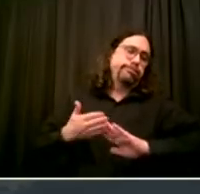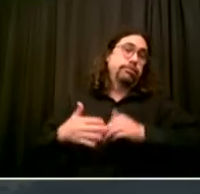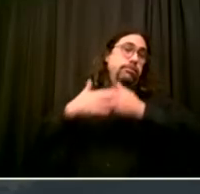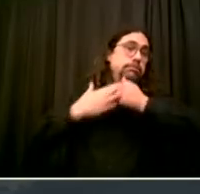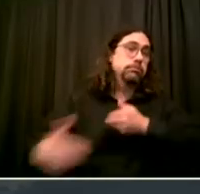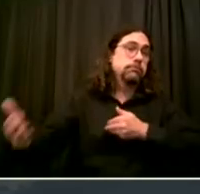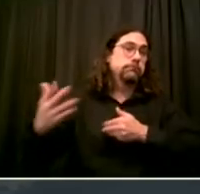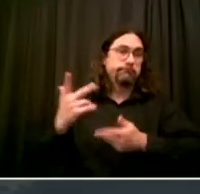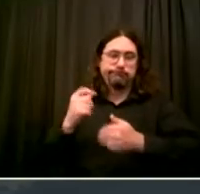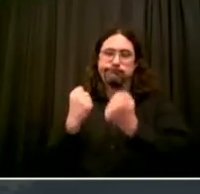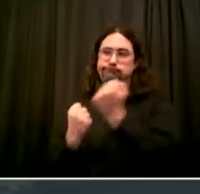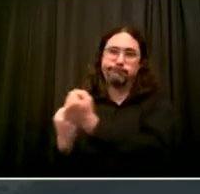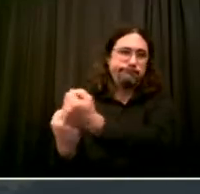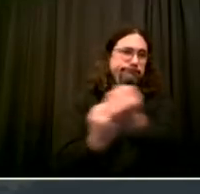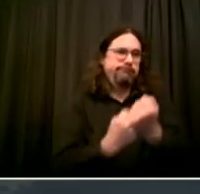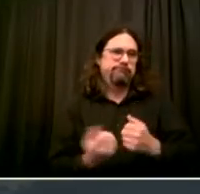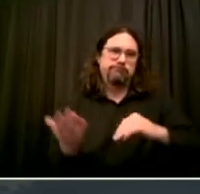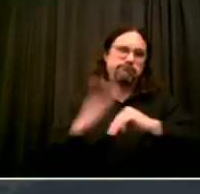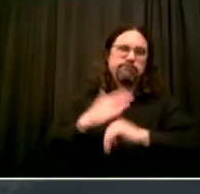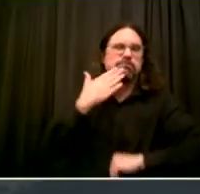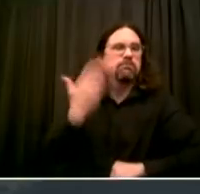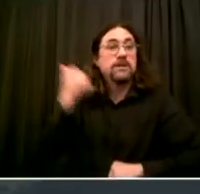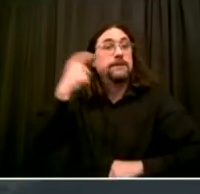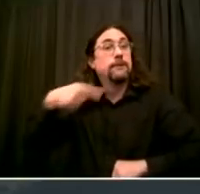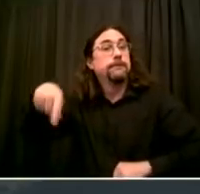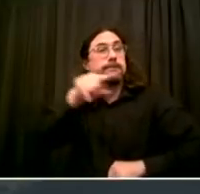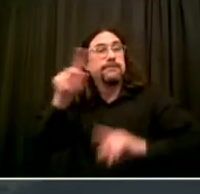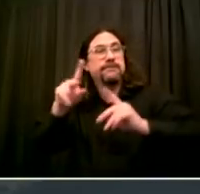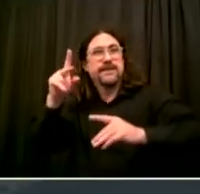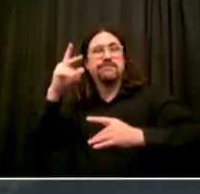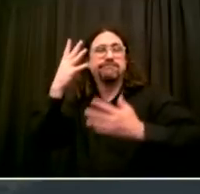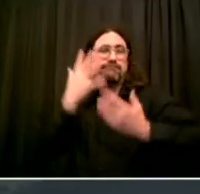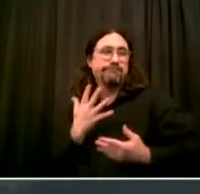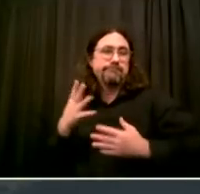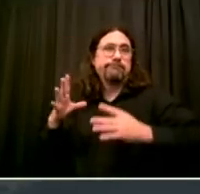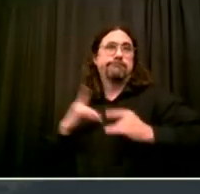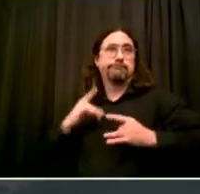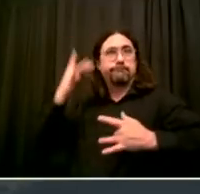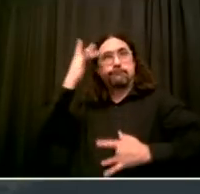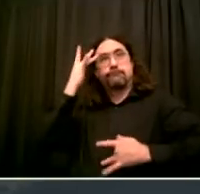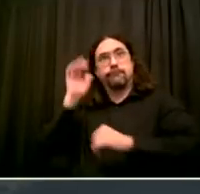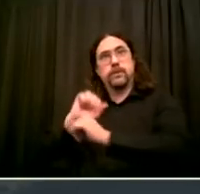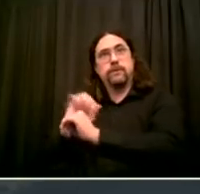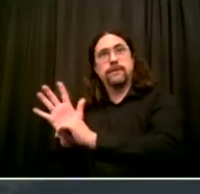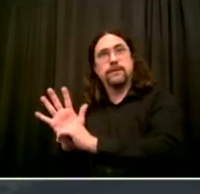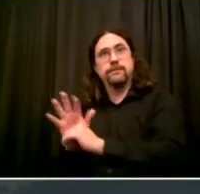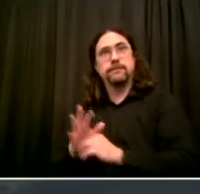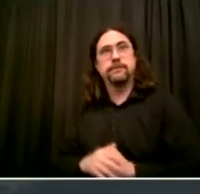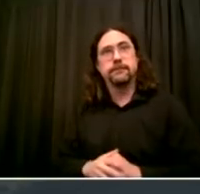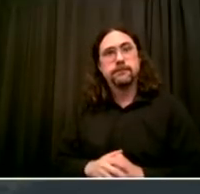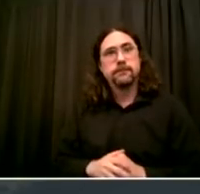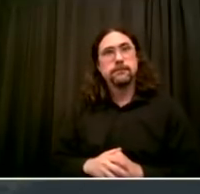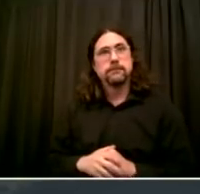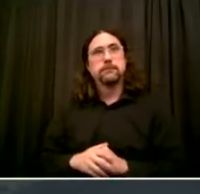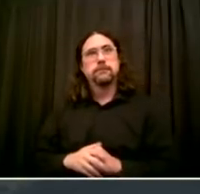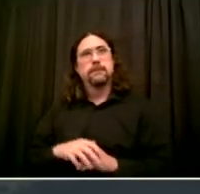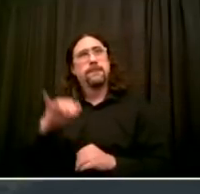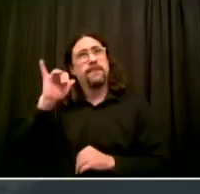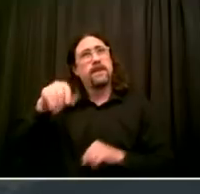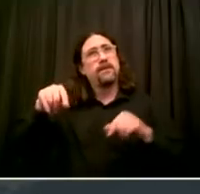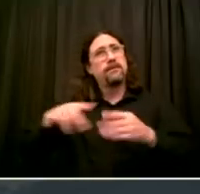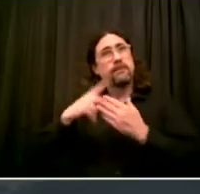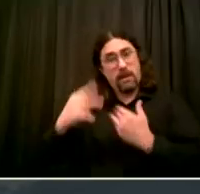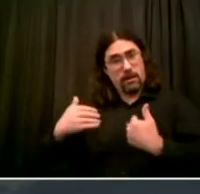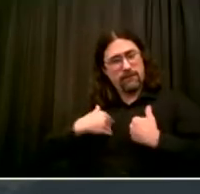help. Now, that's the way to think about it. If you have to safely separate at home, okay, you're